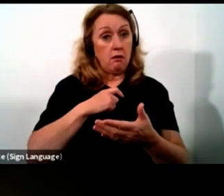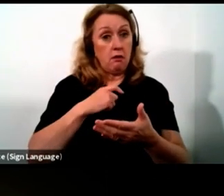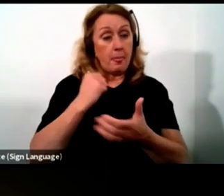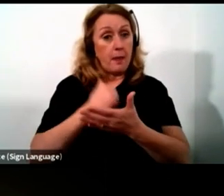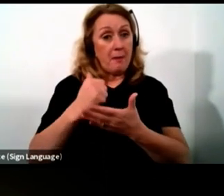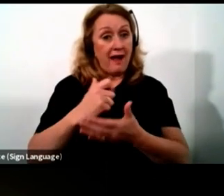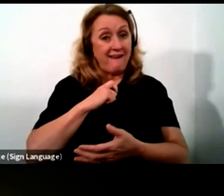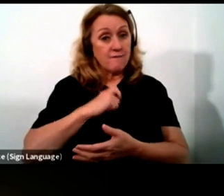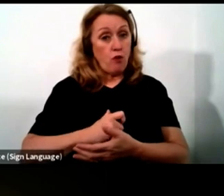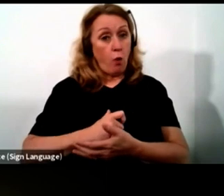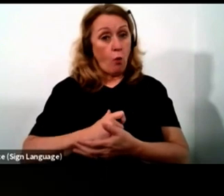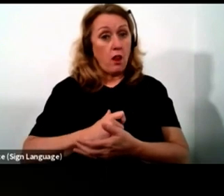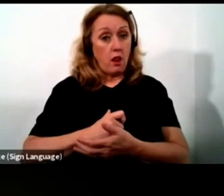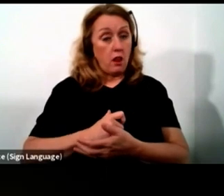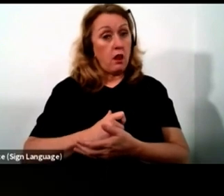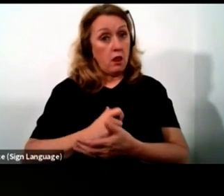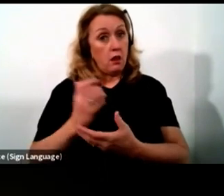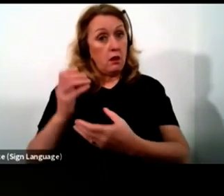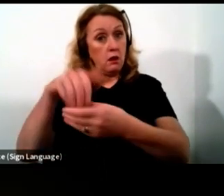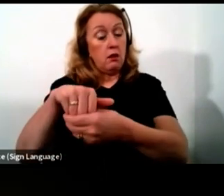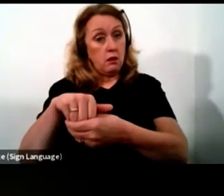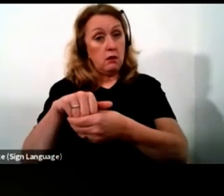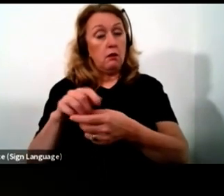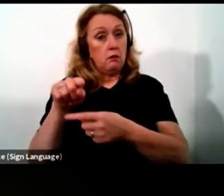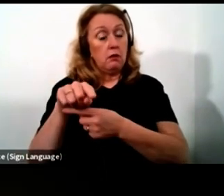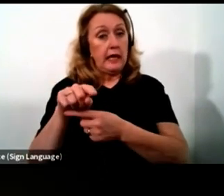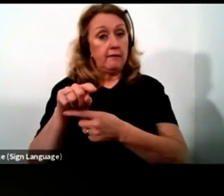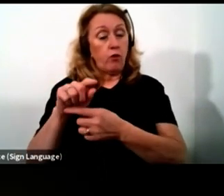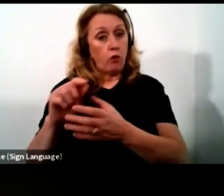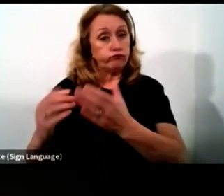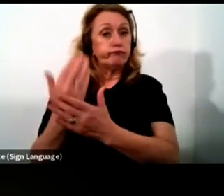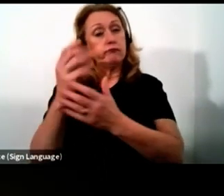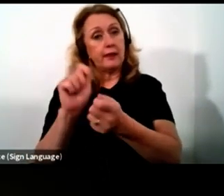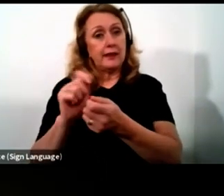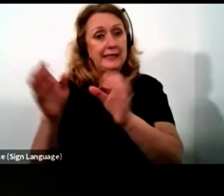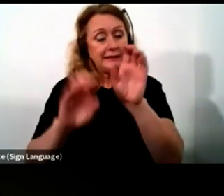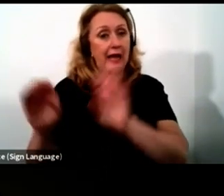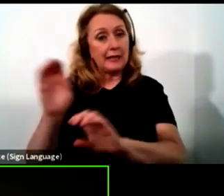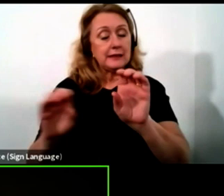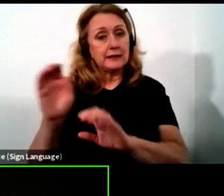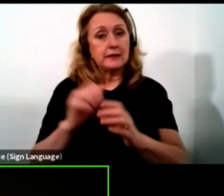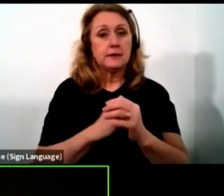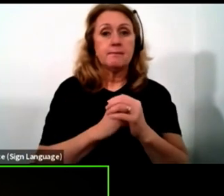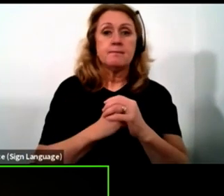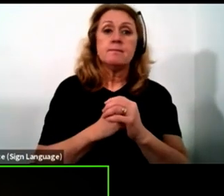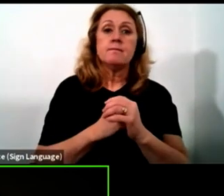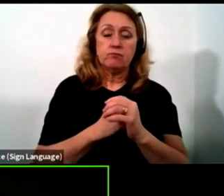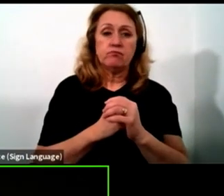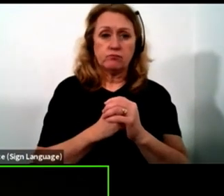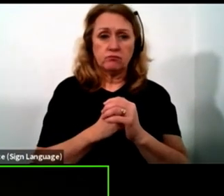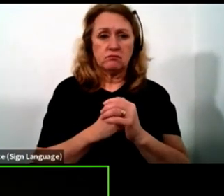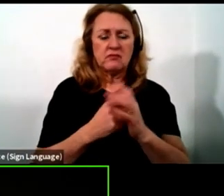continental crusade for scientific renaissance, Your Excellency? Thank you. I think already